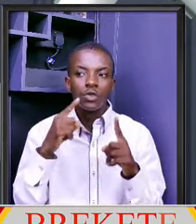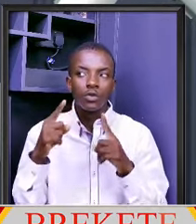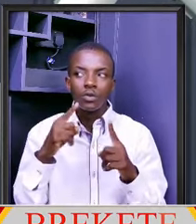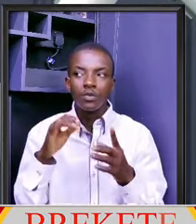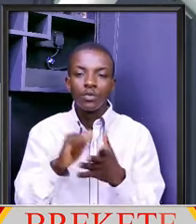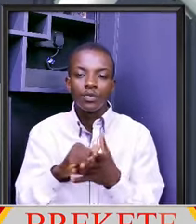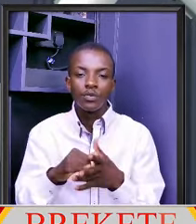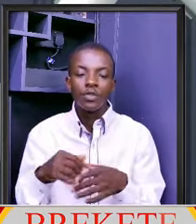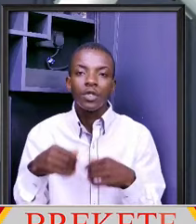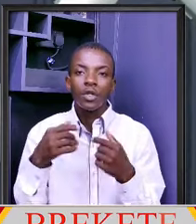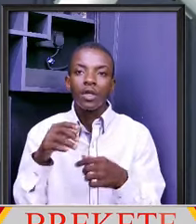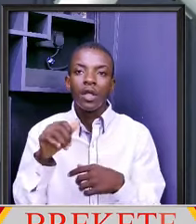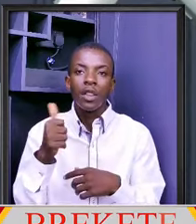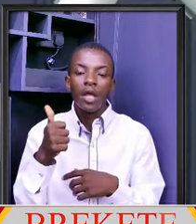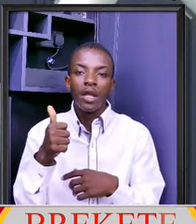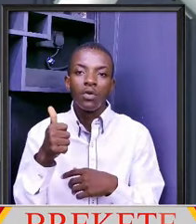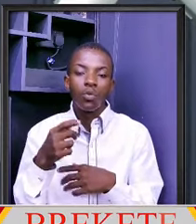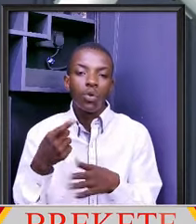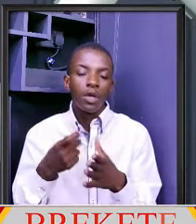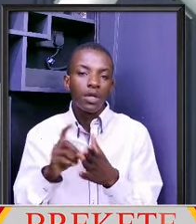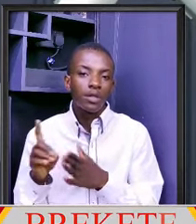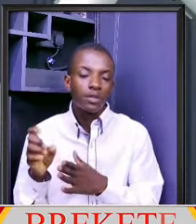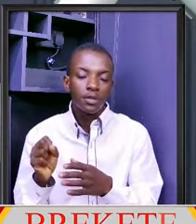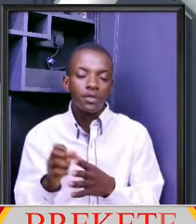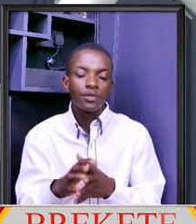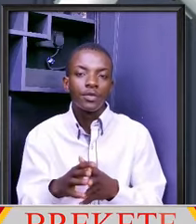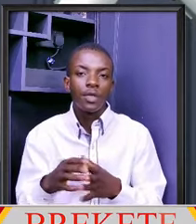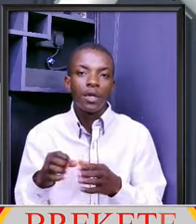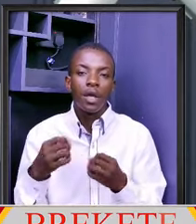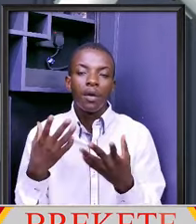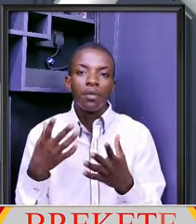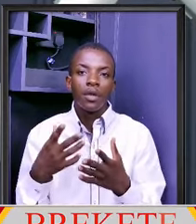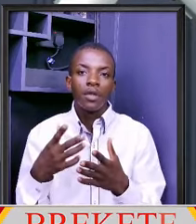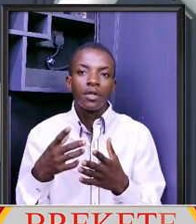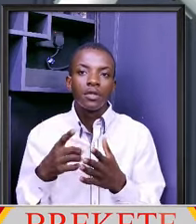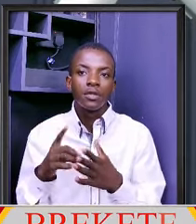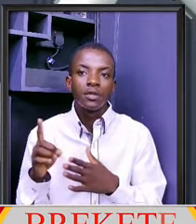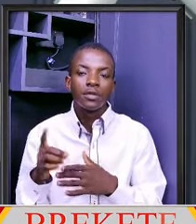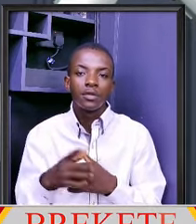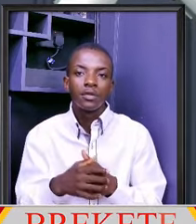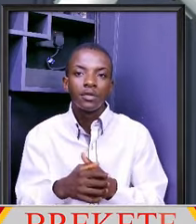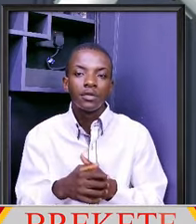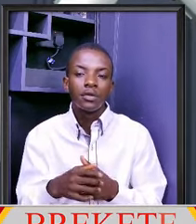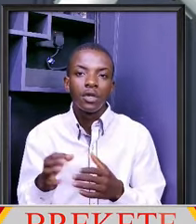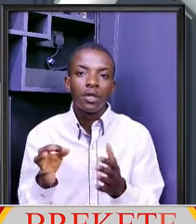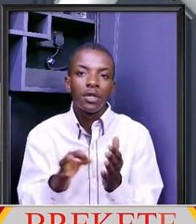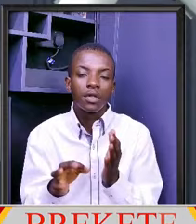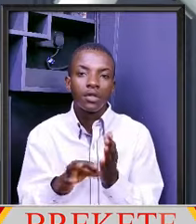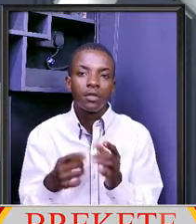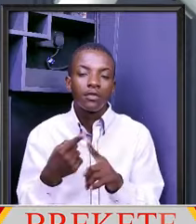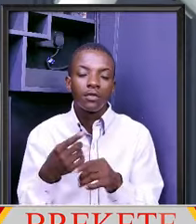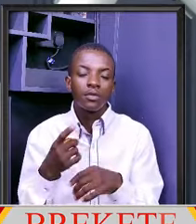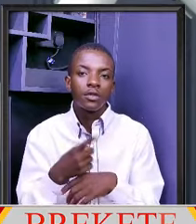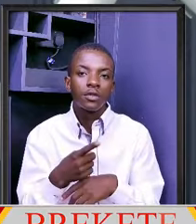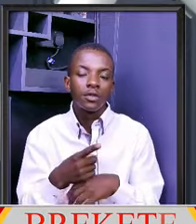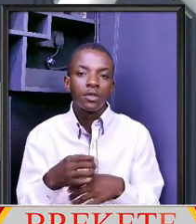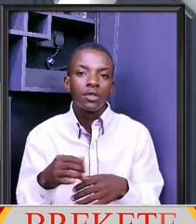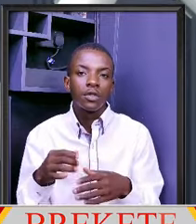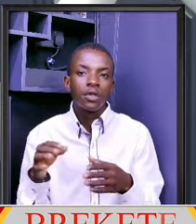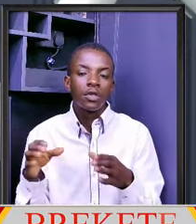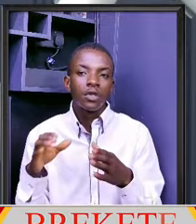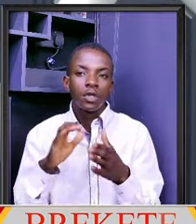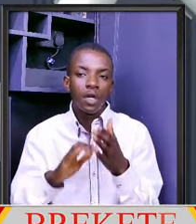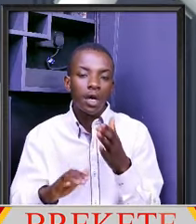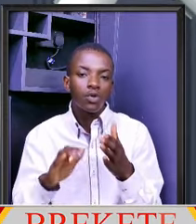say, make we give them how many weeks? 10 weeks. 10 weeks. How many weeks don't go now? We go calculate them from the day. We go, they